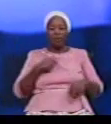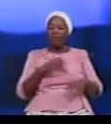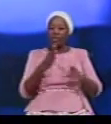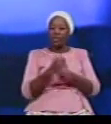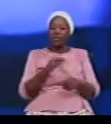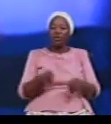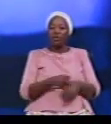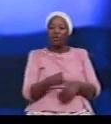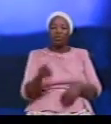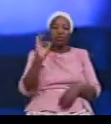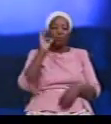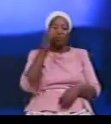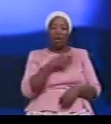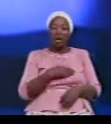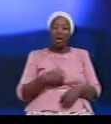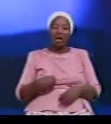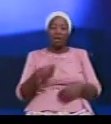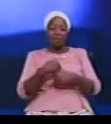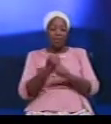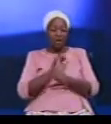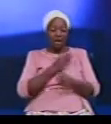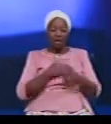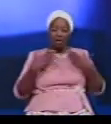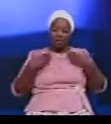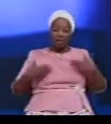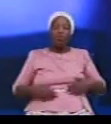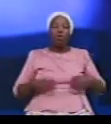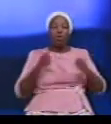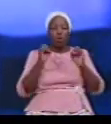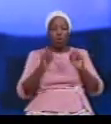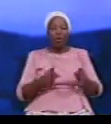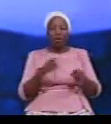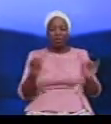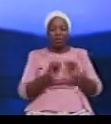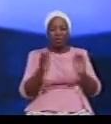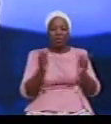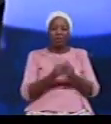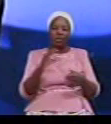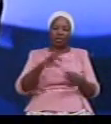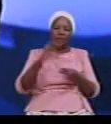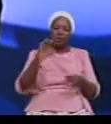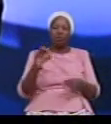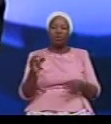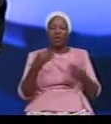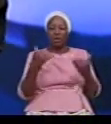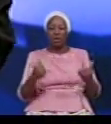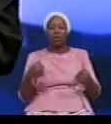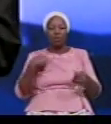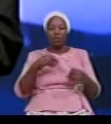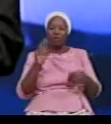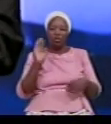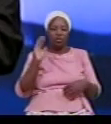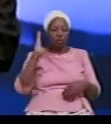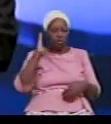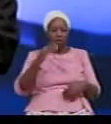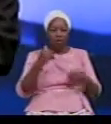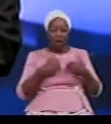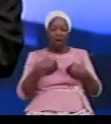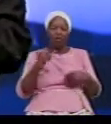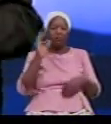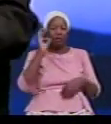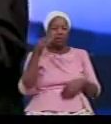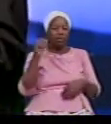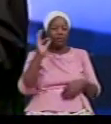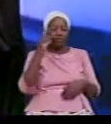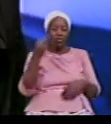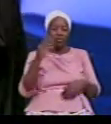nourish every part of our lives. The same thing spiritual now, we shall have the fruit of the